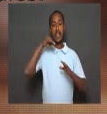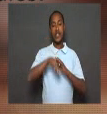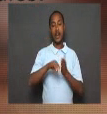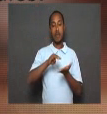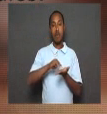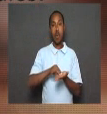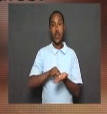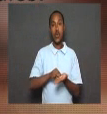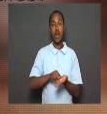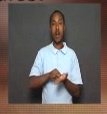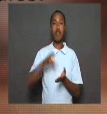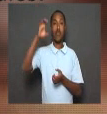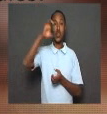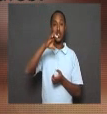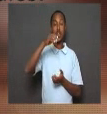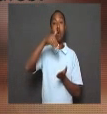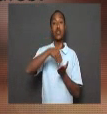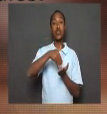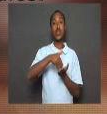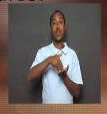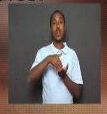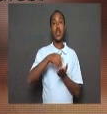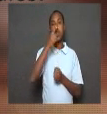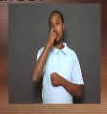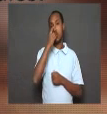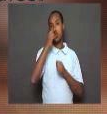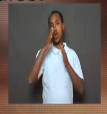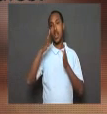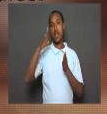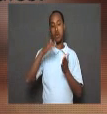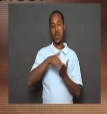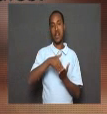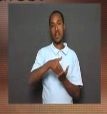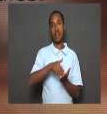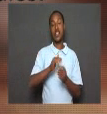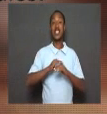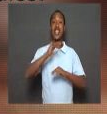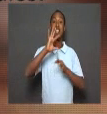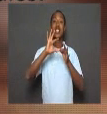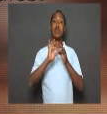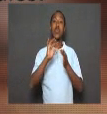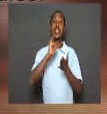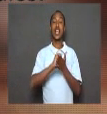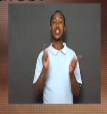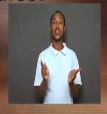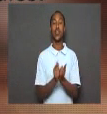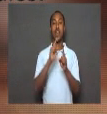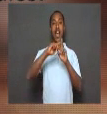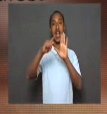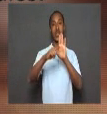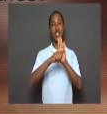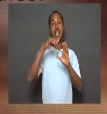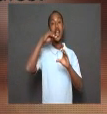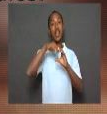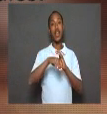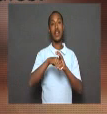Intermolecular forces are also usually weaker than the bond that joins ions